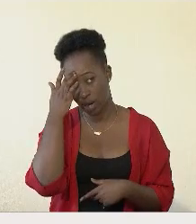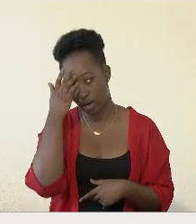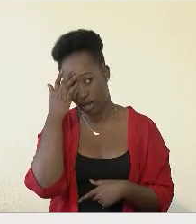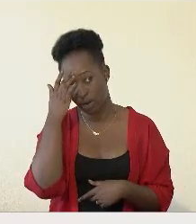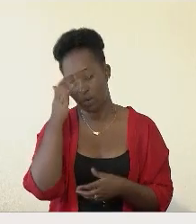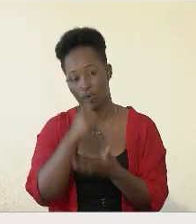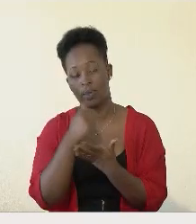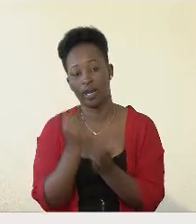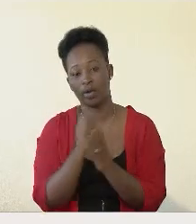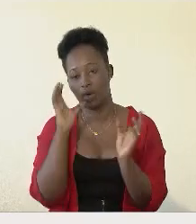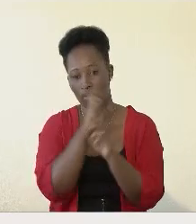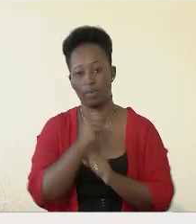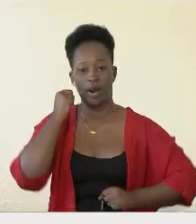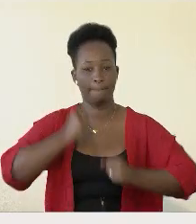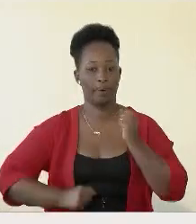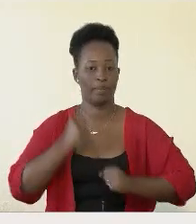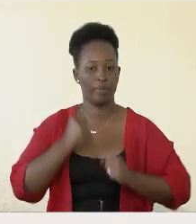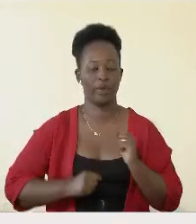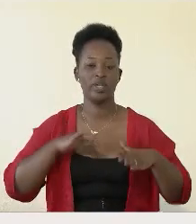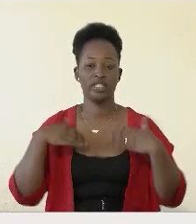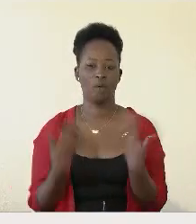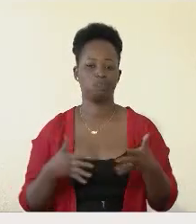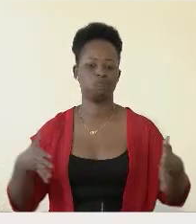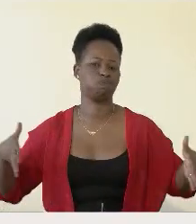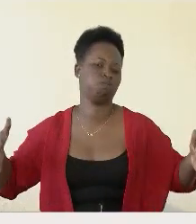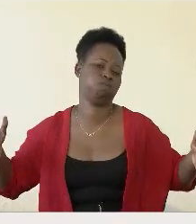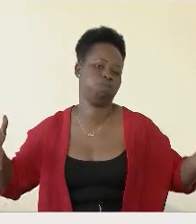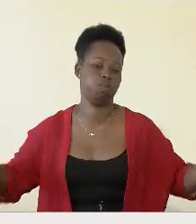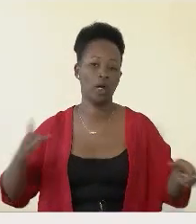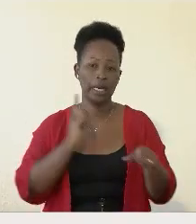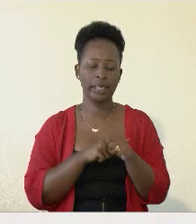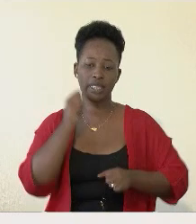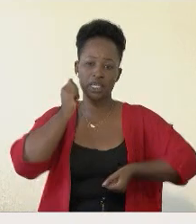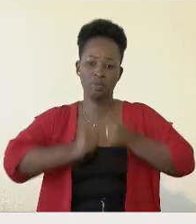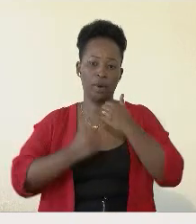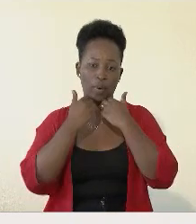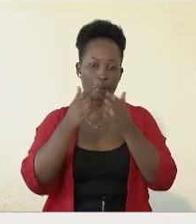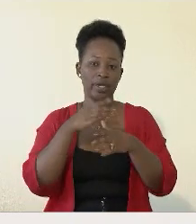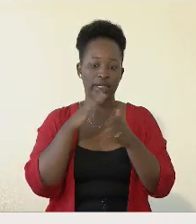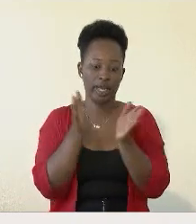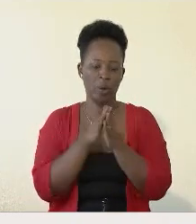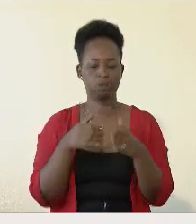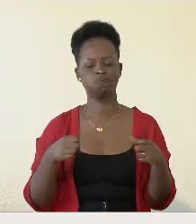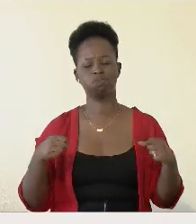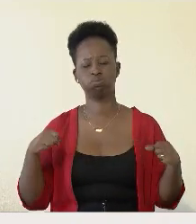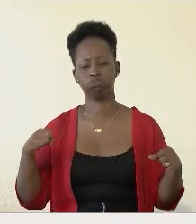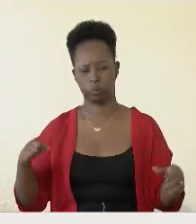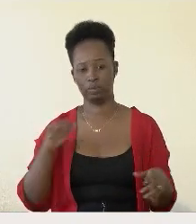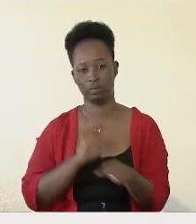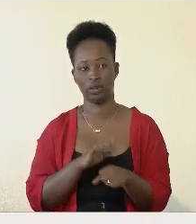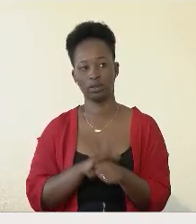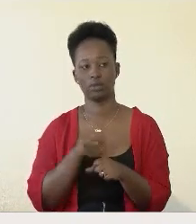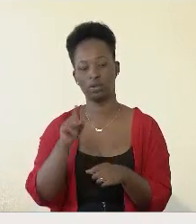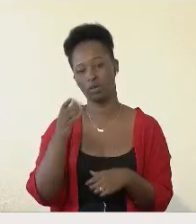lack of exercise or obesity. When you are lacking exercise and you have obesity, it is